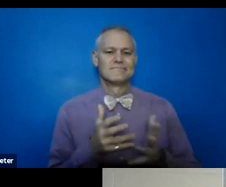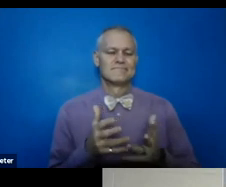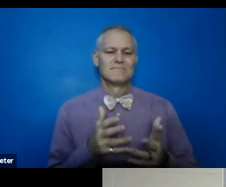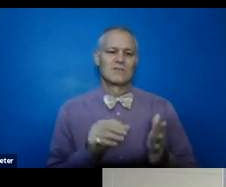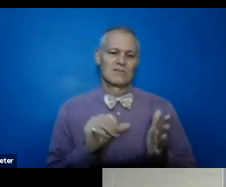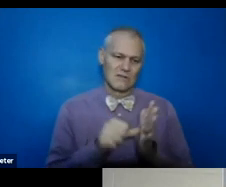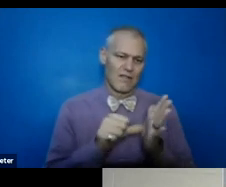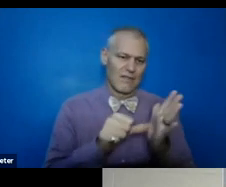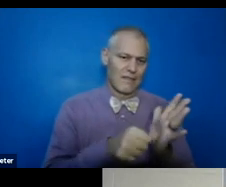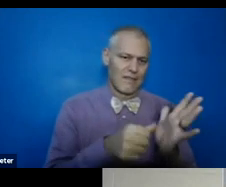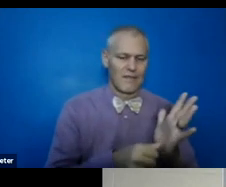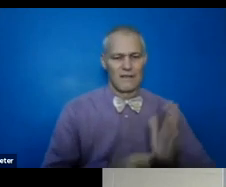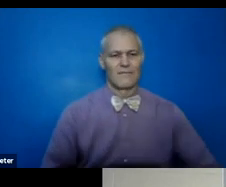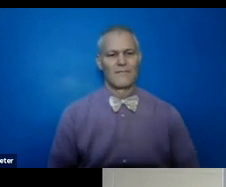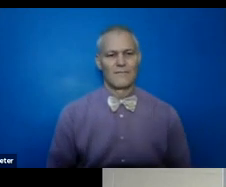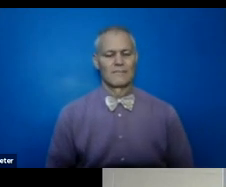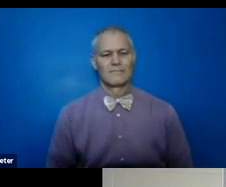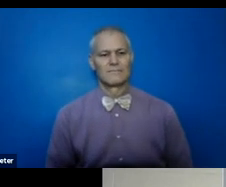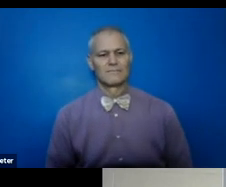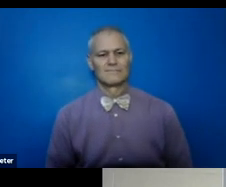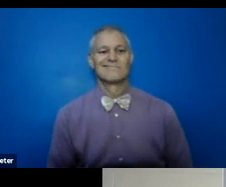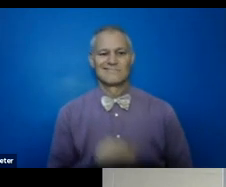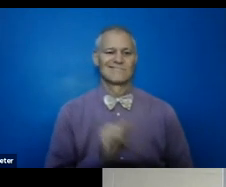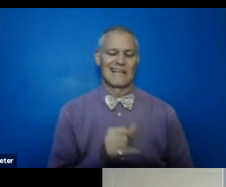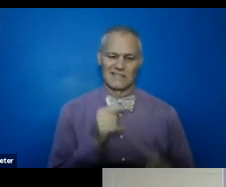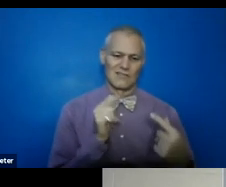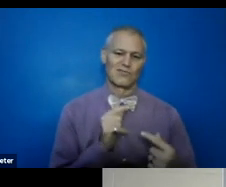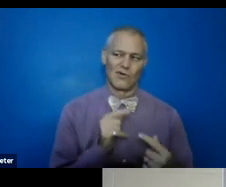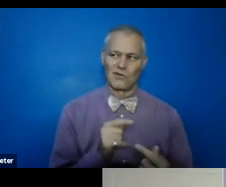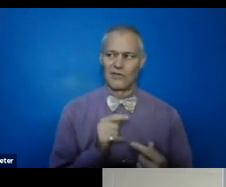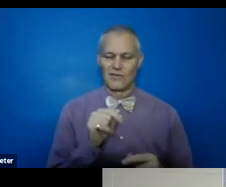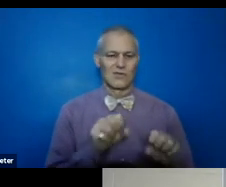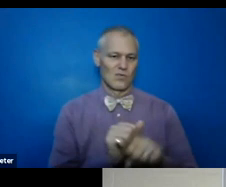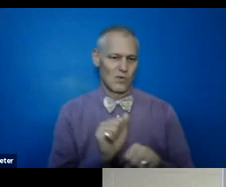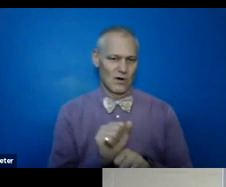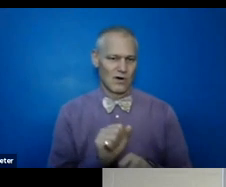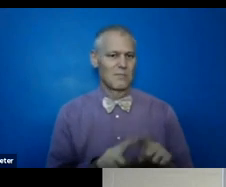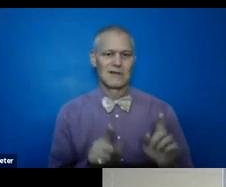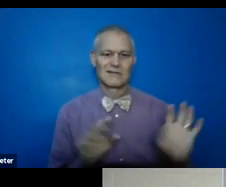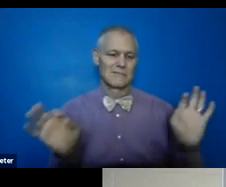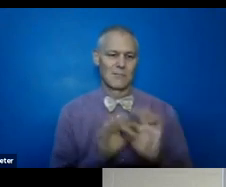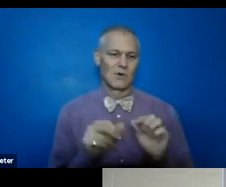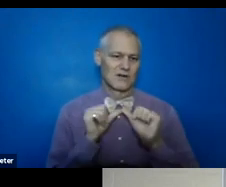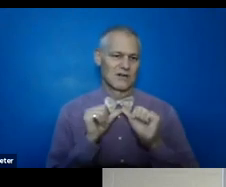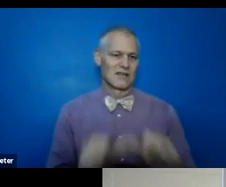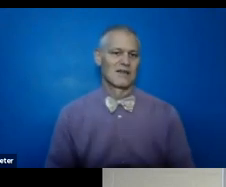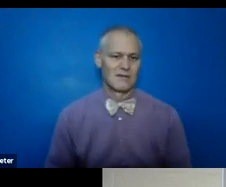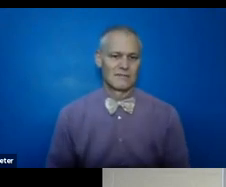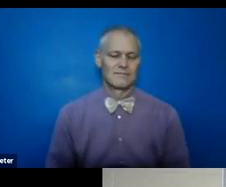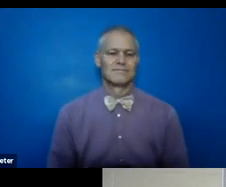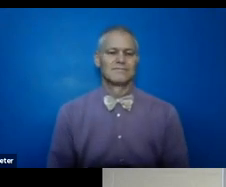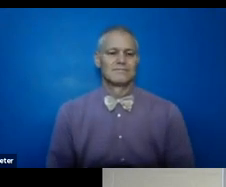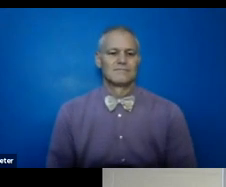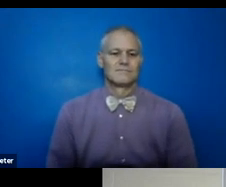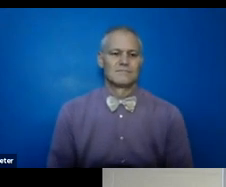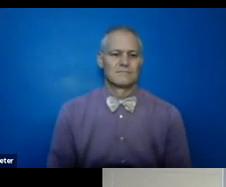same messages everywhere they go. And that's the struggle of this work, but it's also just so important to keep that in mind. I